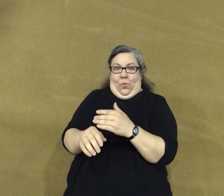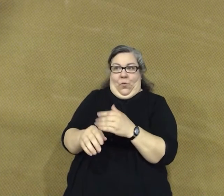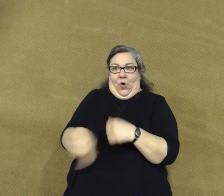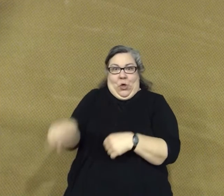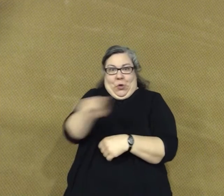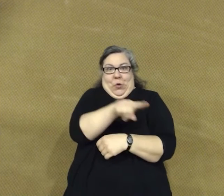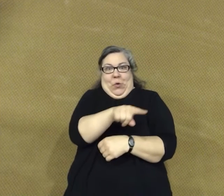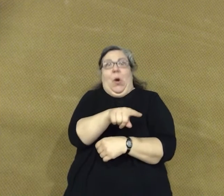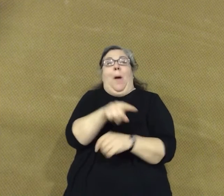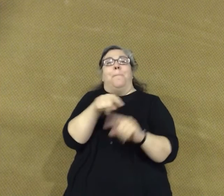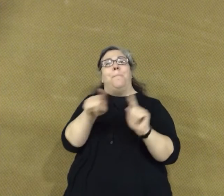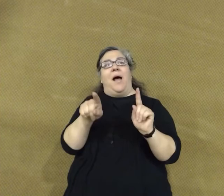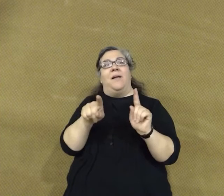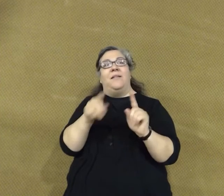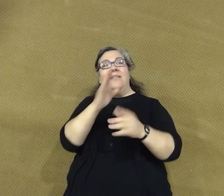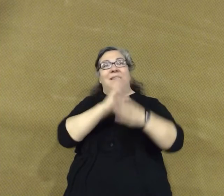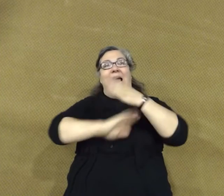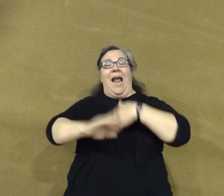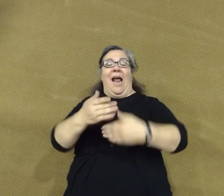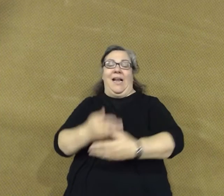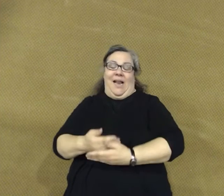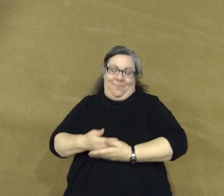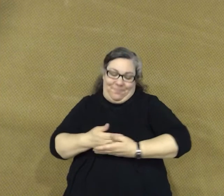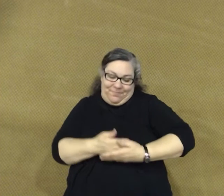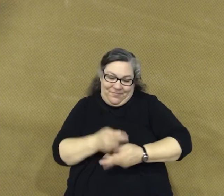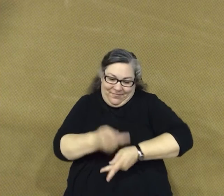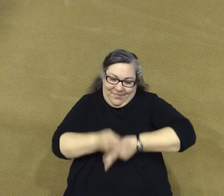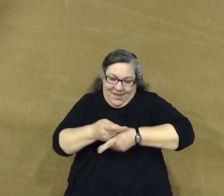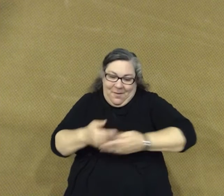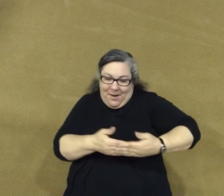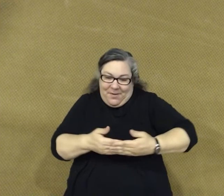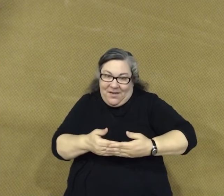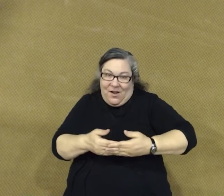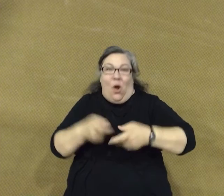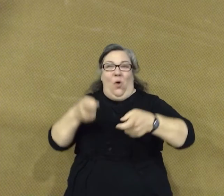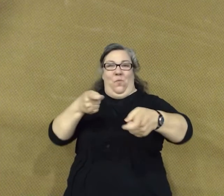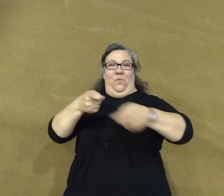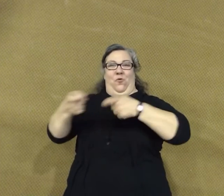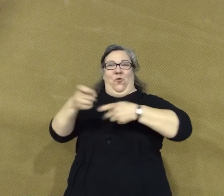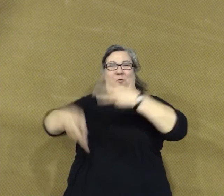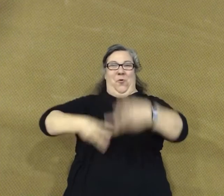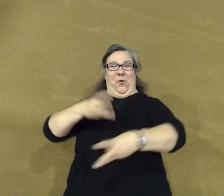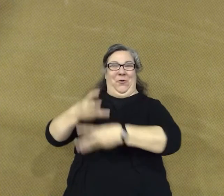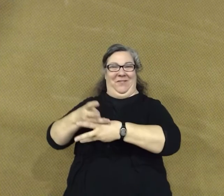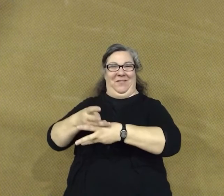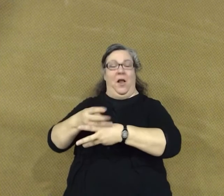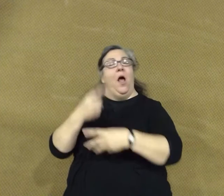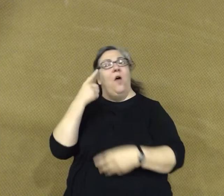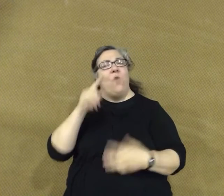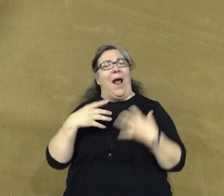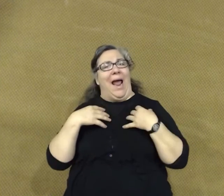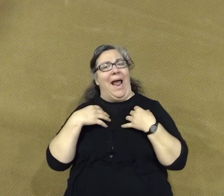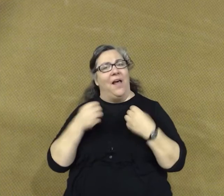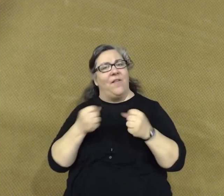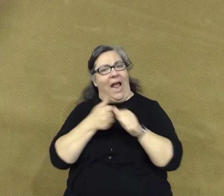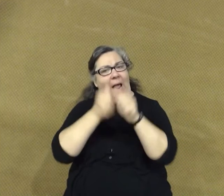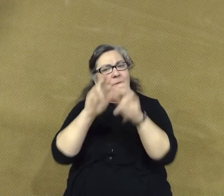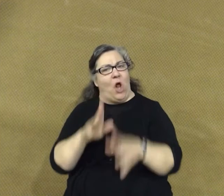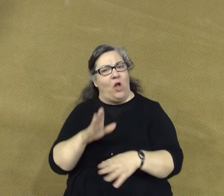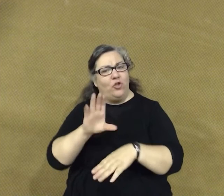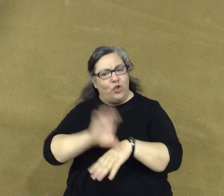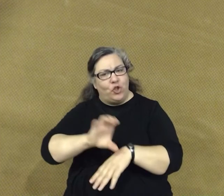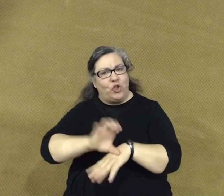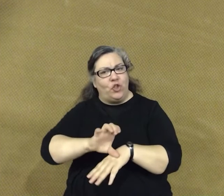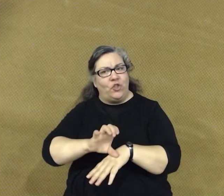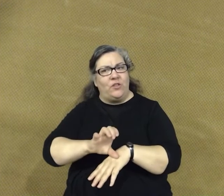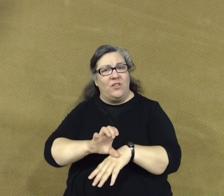the hand that rocks the cradle rules the world. And in the health of an apostolic church, I don't even know if we could